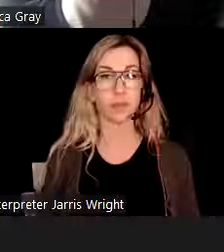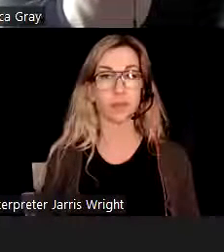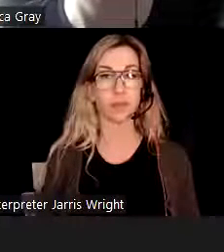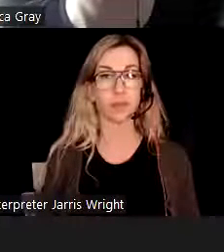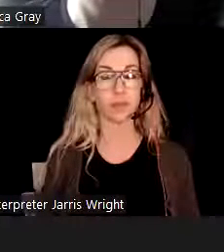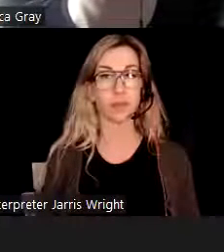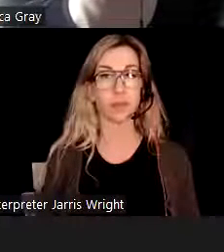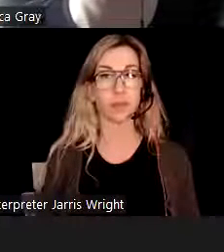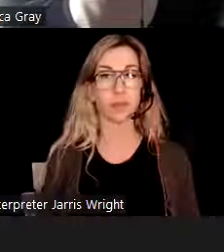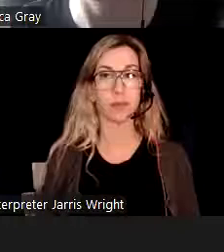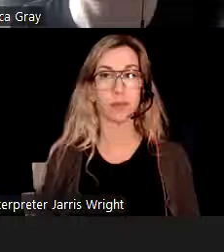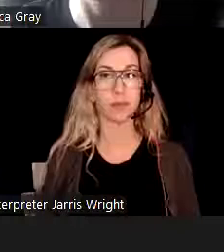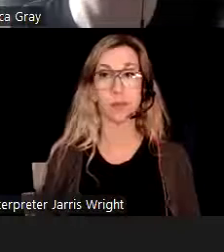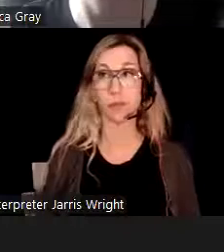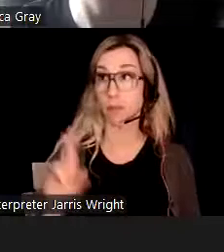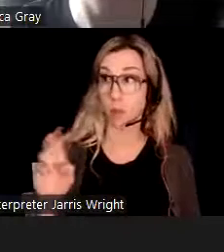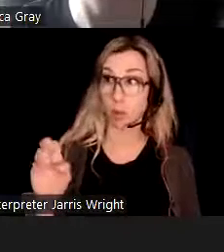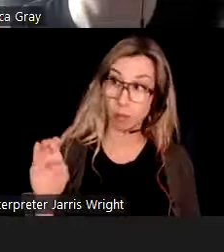Thank you, Rebecca.